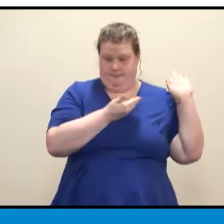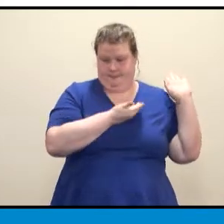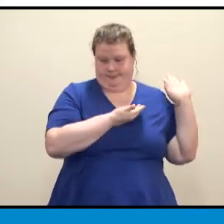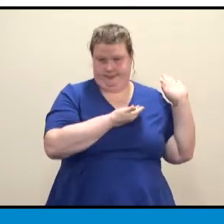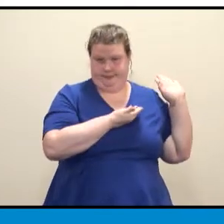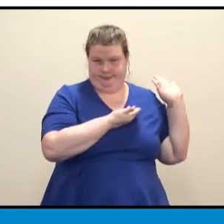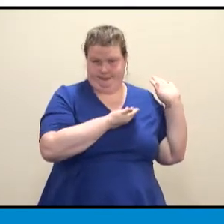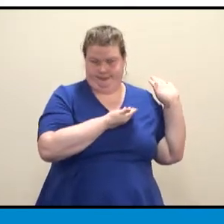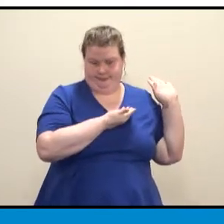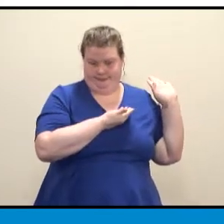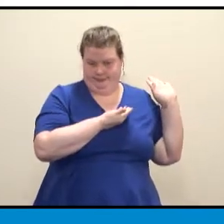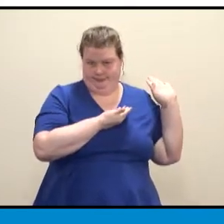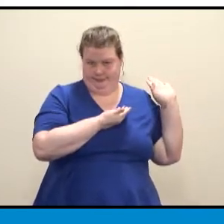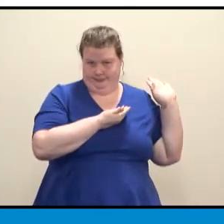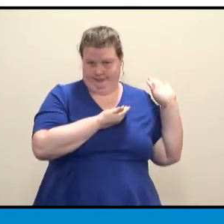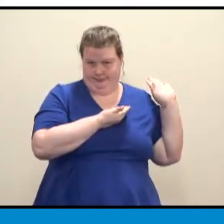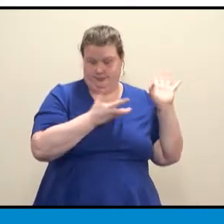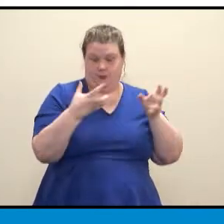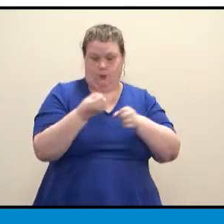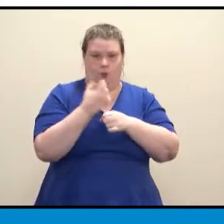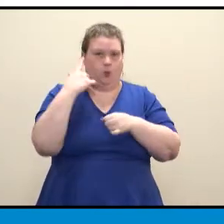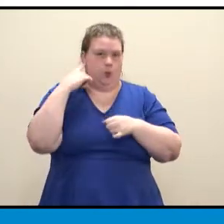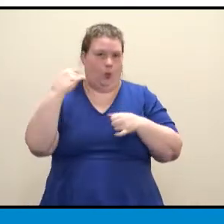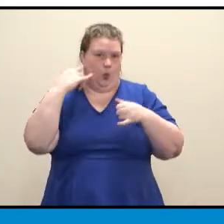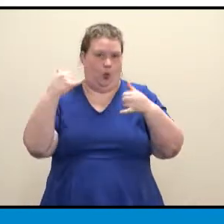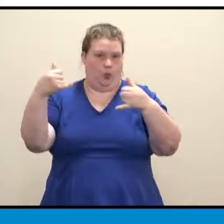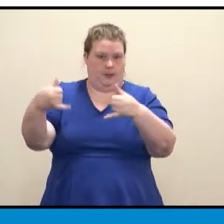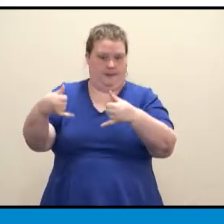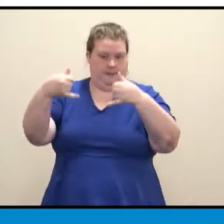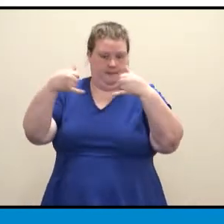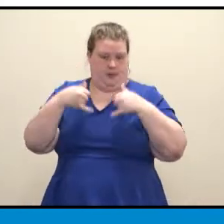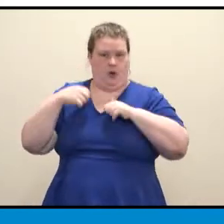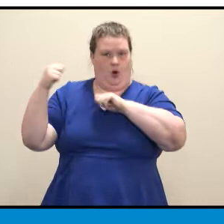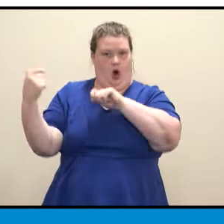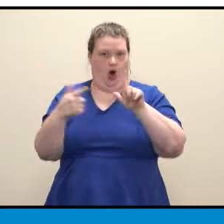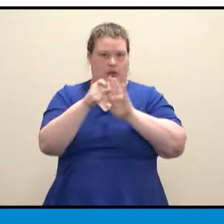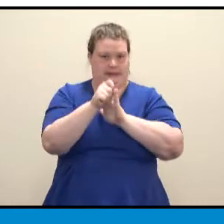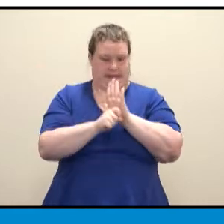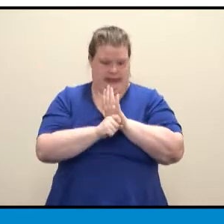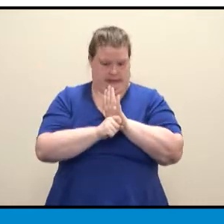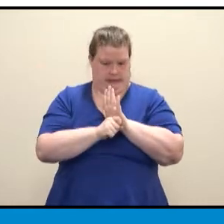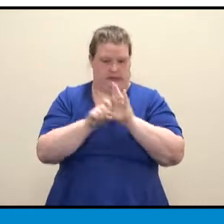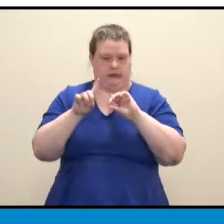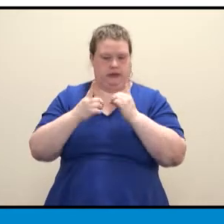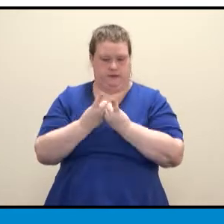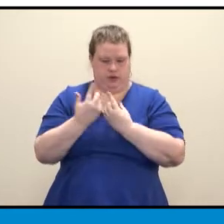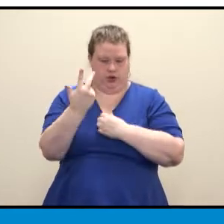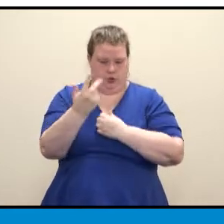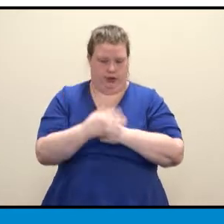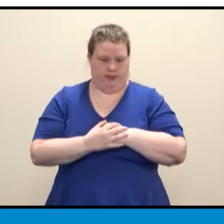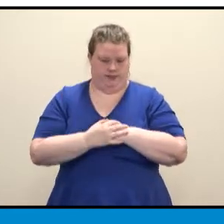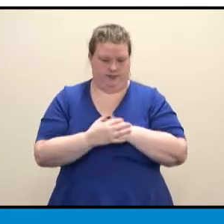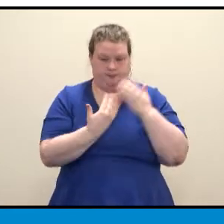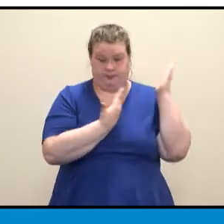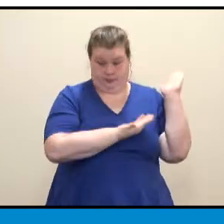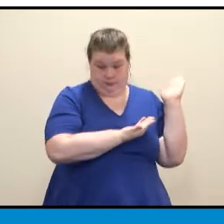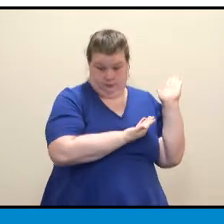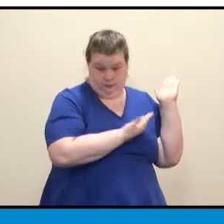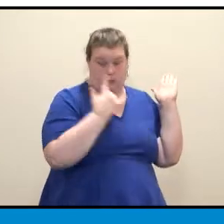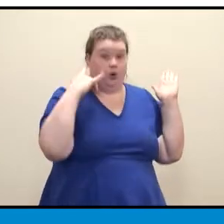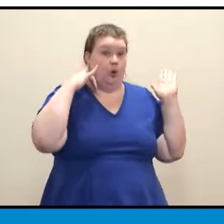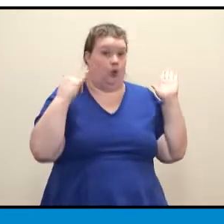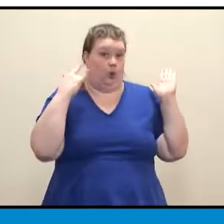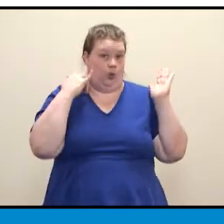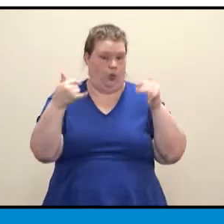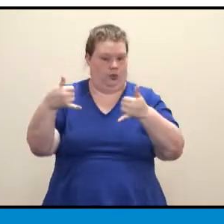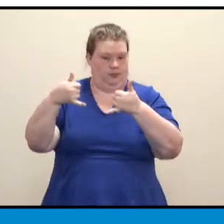Degullado advanced to state and won a gold medal Division III All-State. Lily Bien advanced to state and won a gold medal